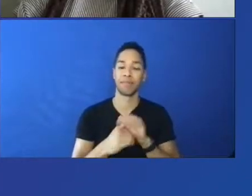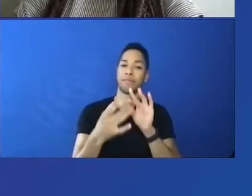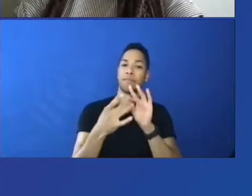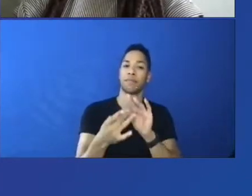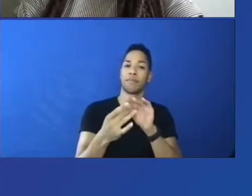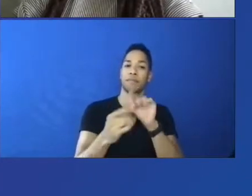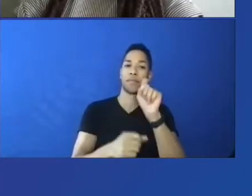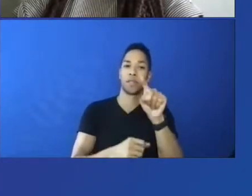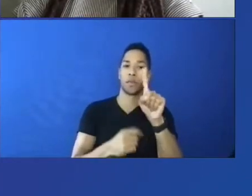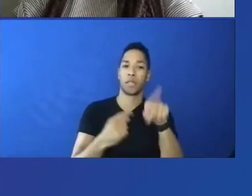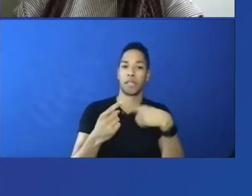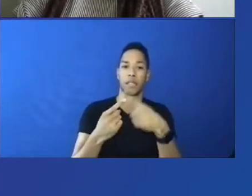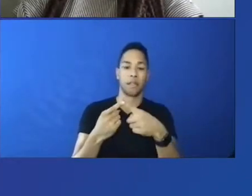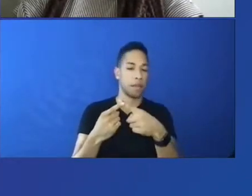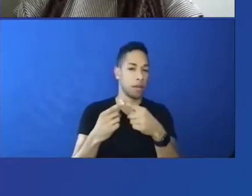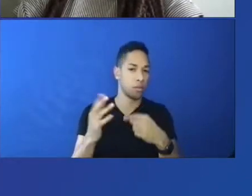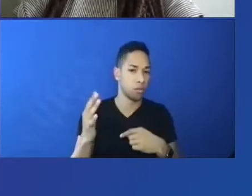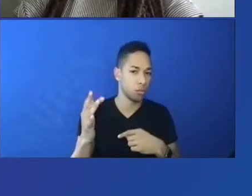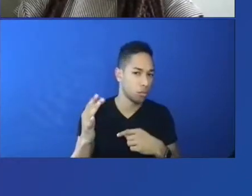of